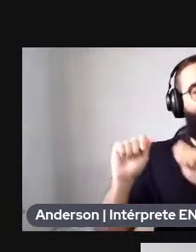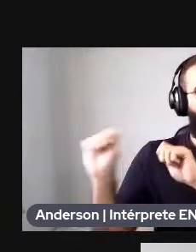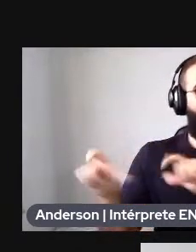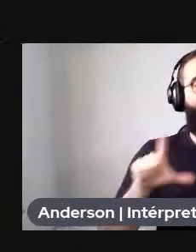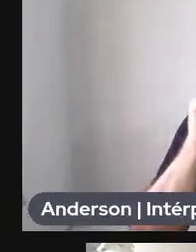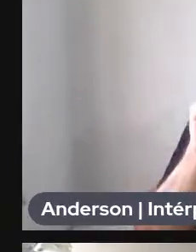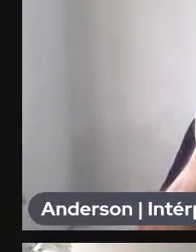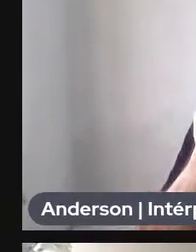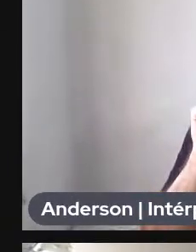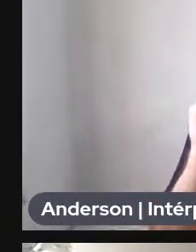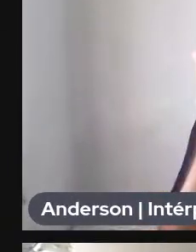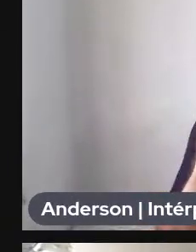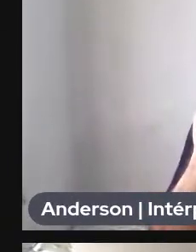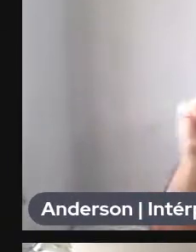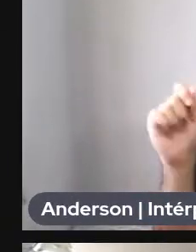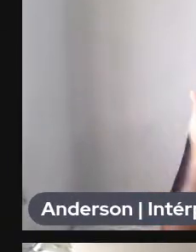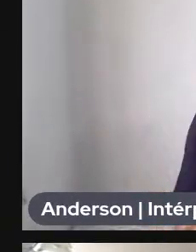Okay.